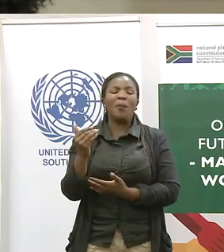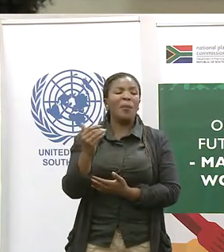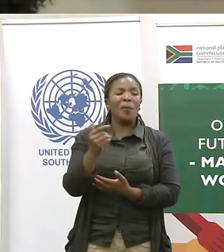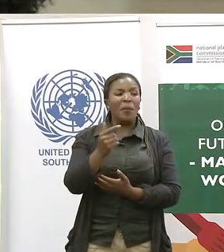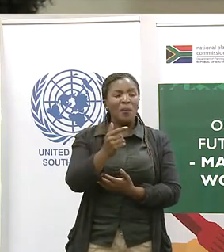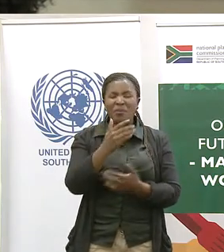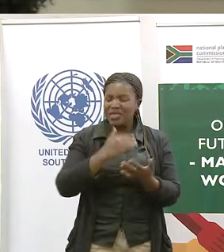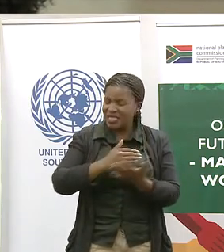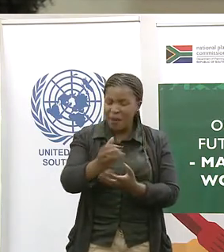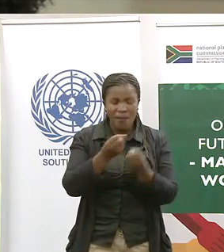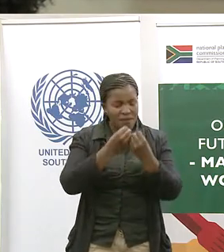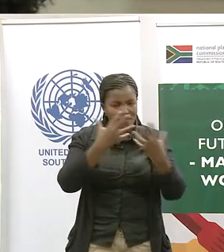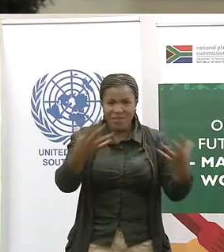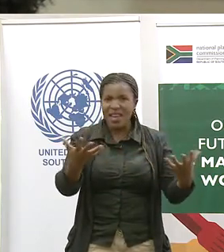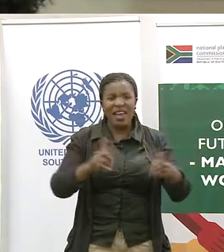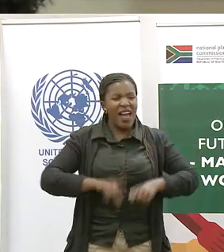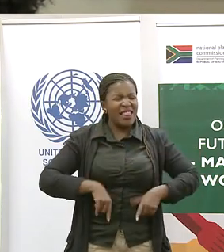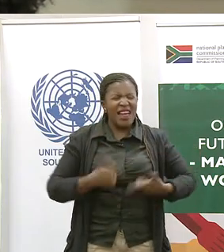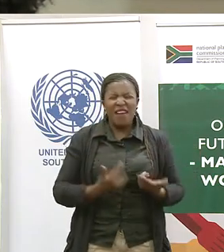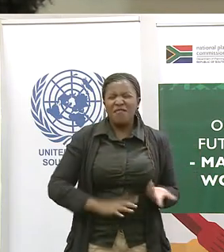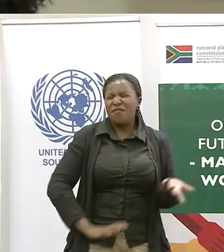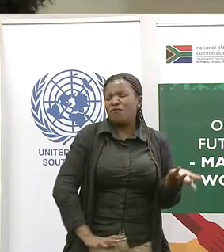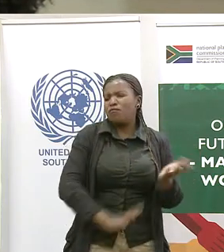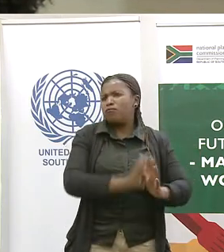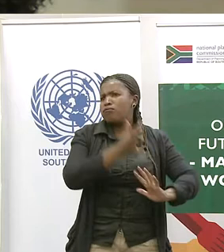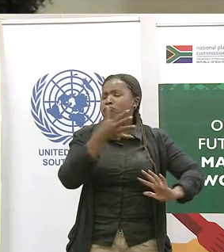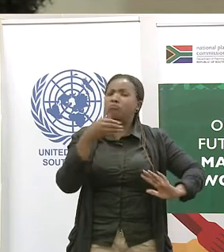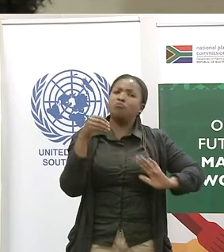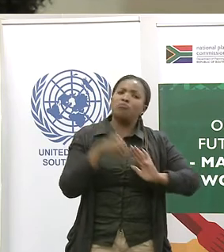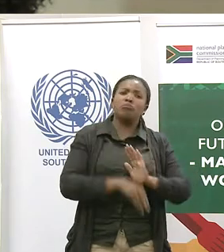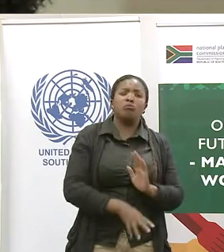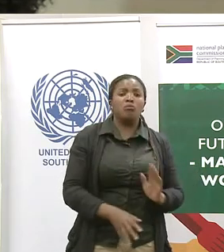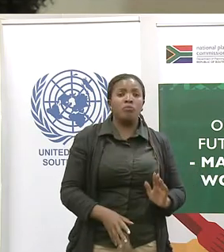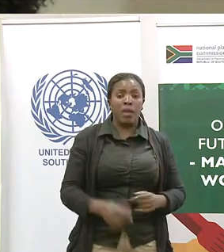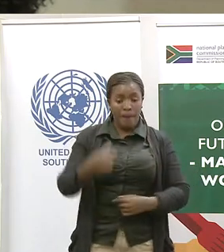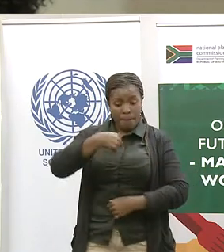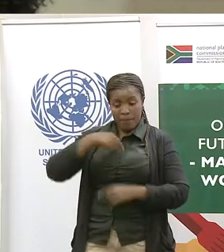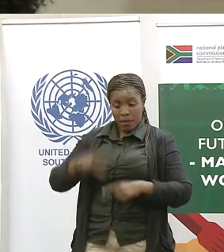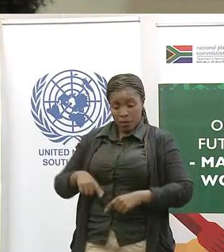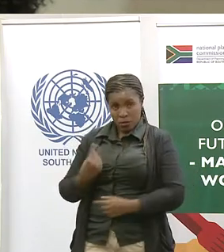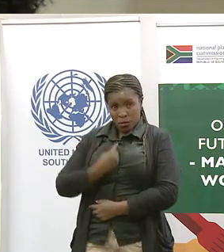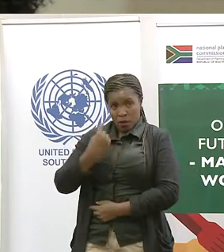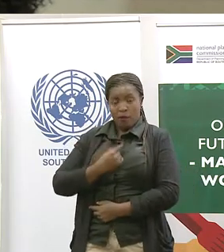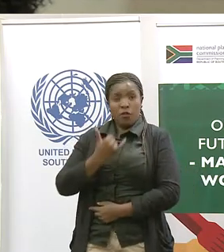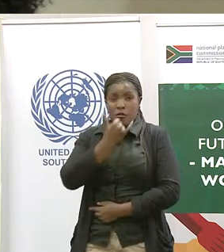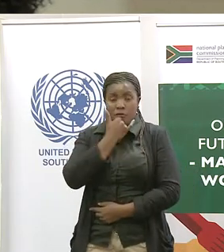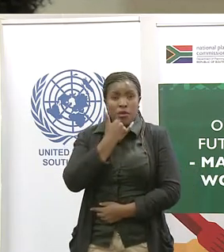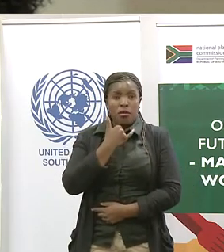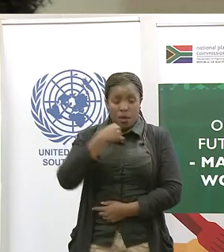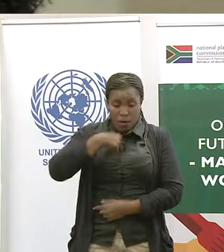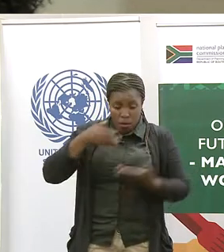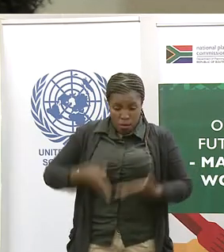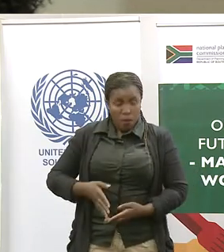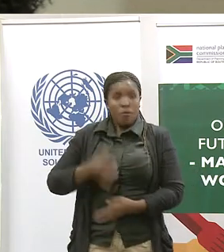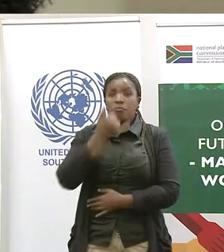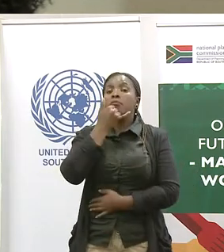hell. So I feel absolutely happy about myself and where I am. I feel very good for all of